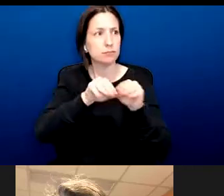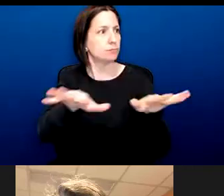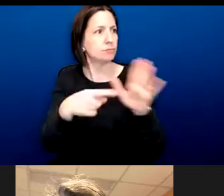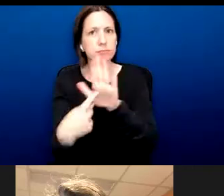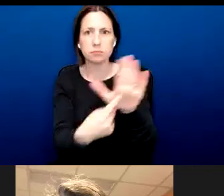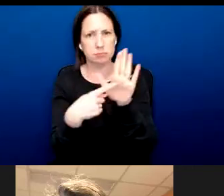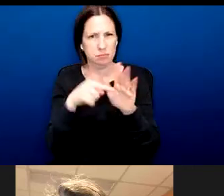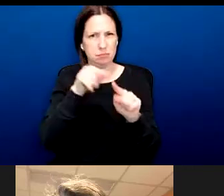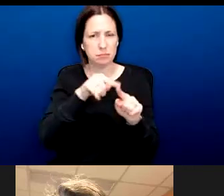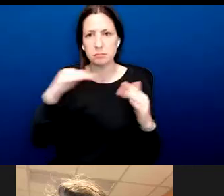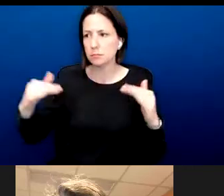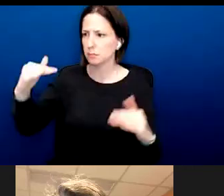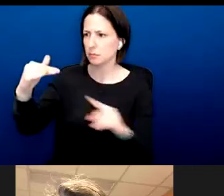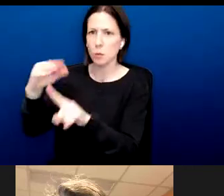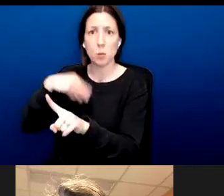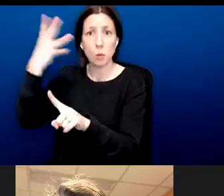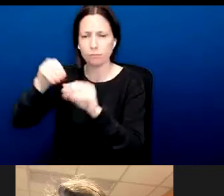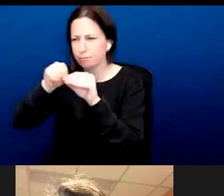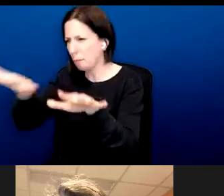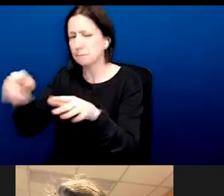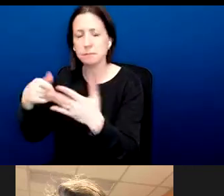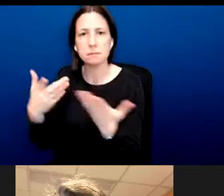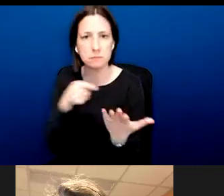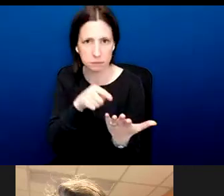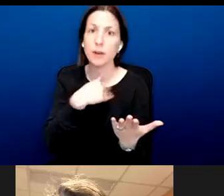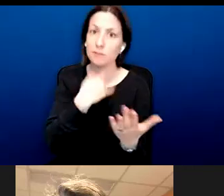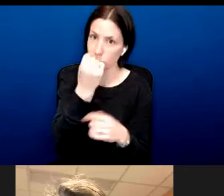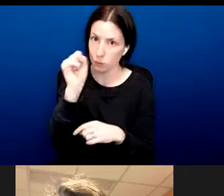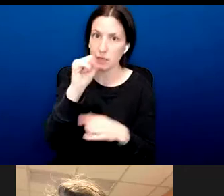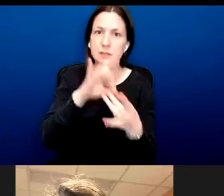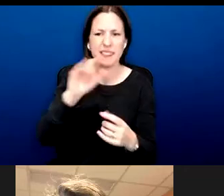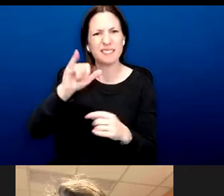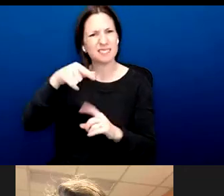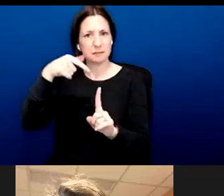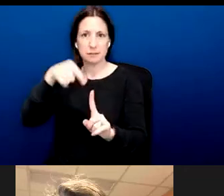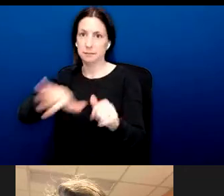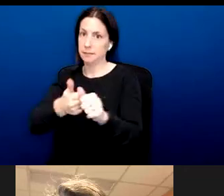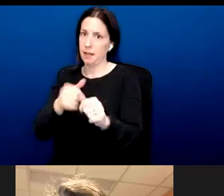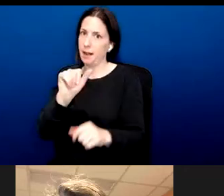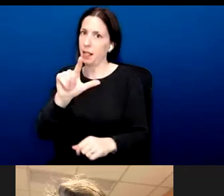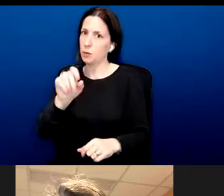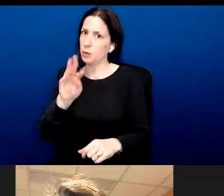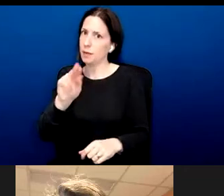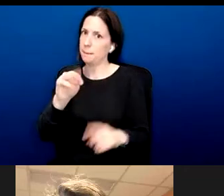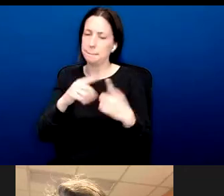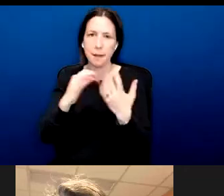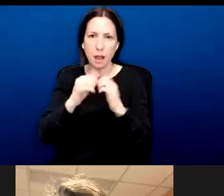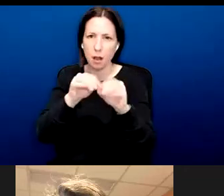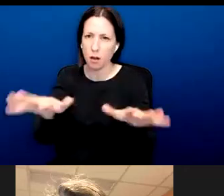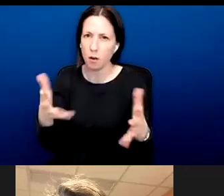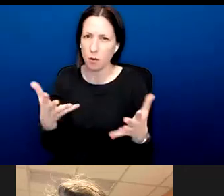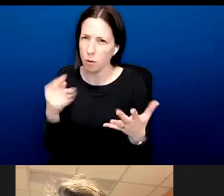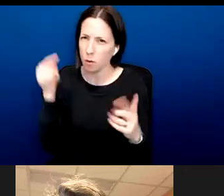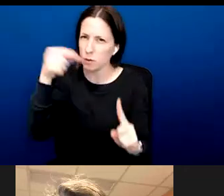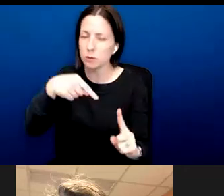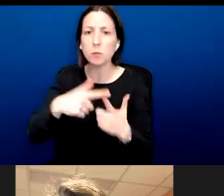the algorithms, right? So there was a big protest going on talking about that, and how, doing so to kind of,